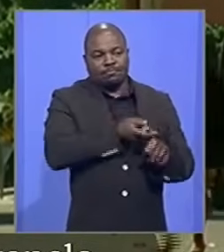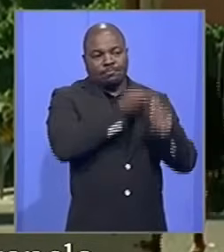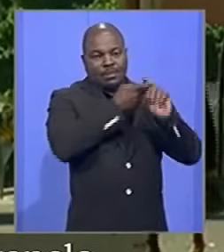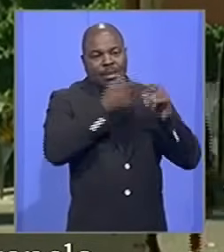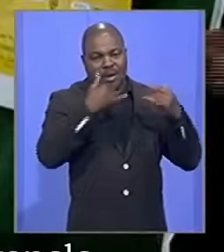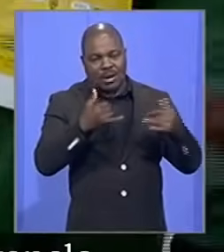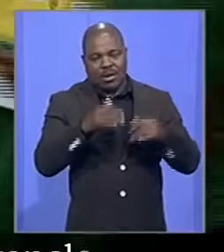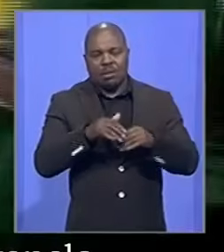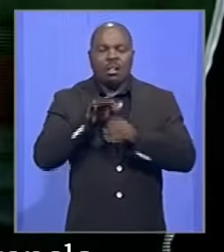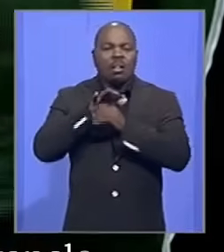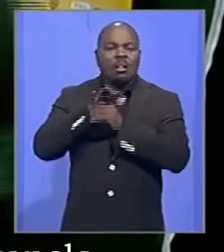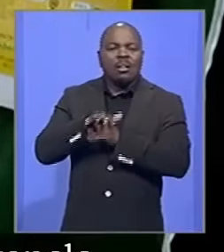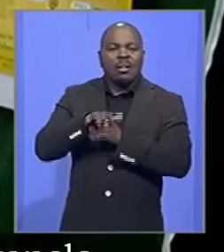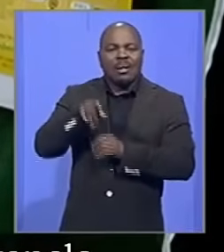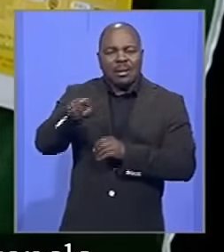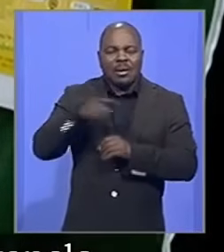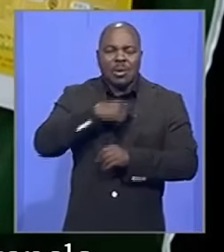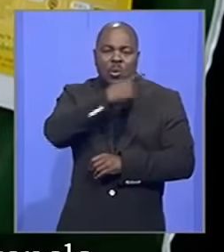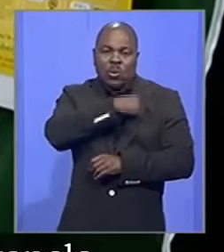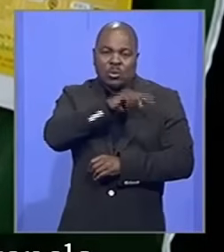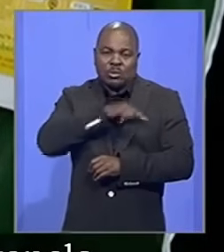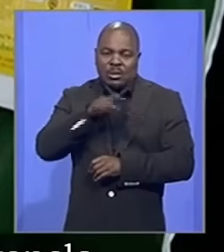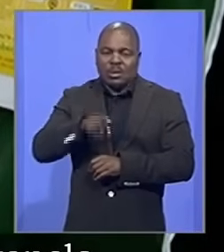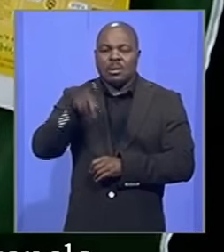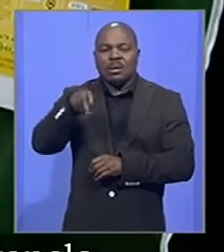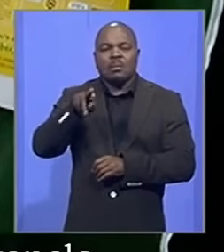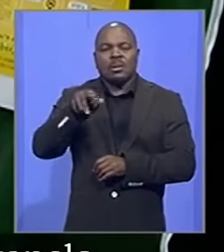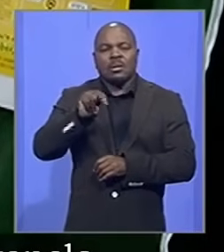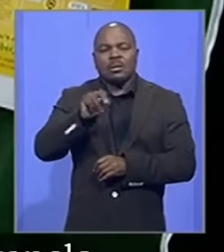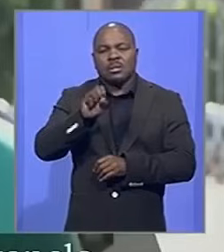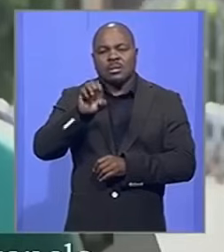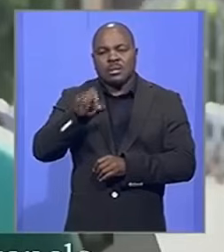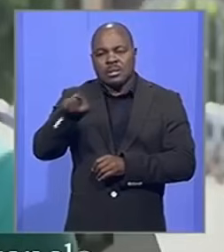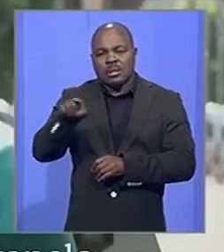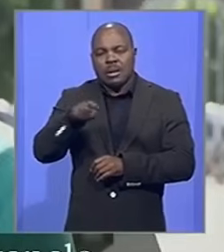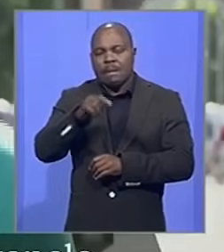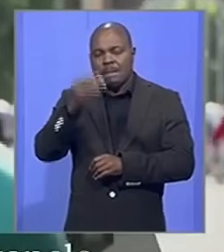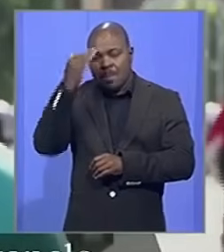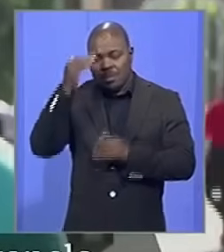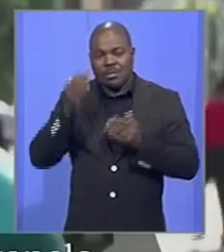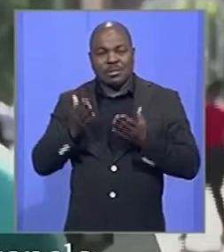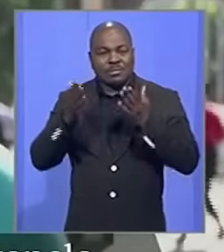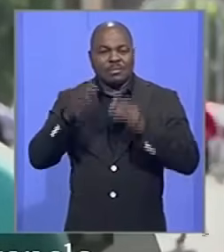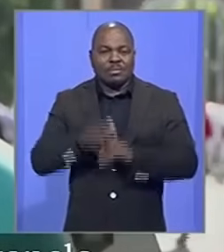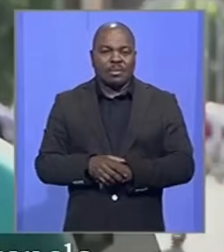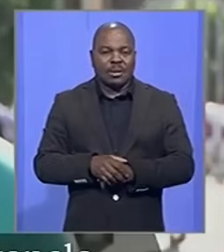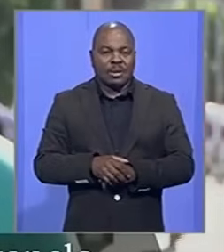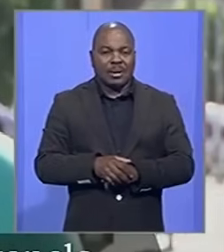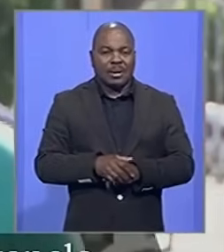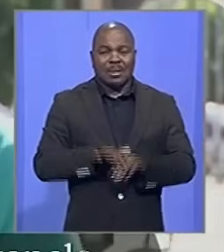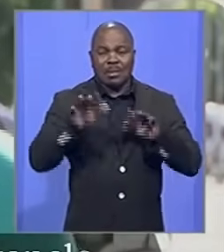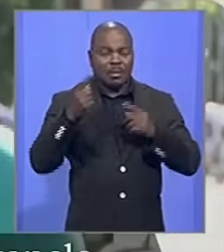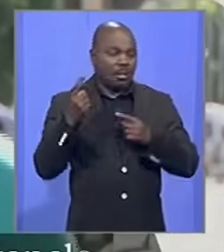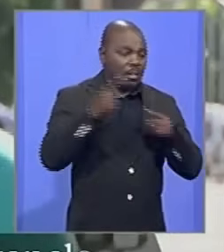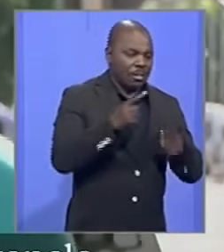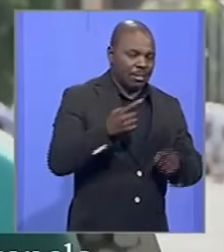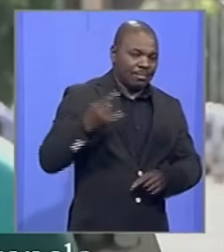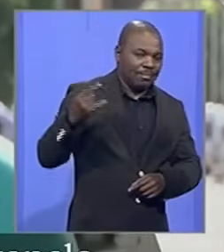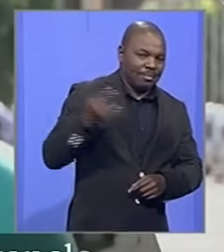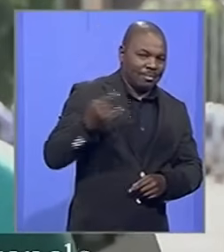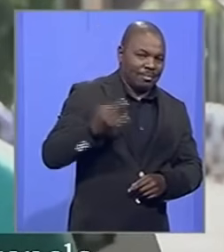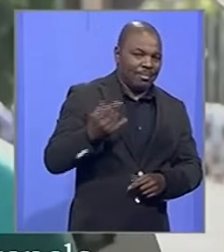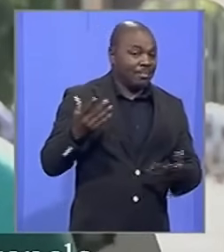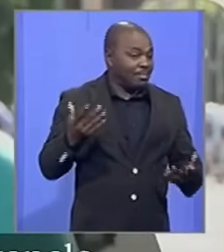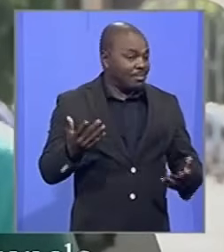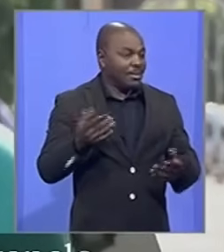Prince Mshiene Memorial bo bo tlhaelang ka badiri. The majority of our members are afraid to go and service these communities. What's going to happen